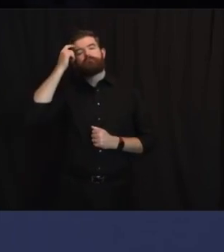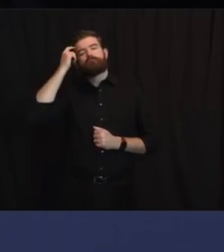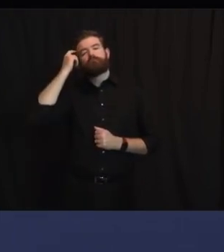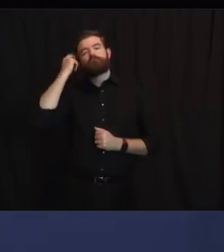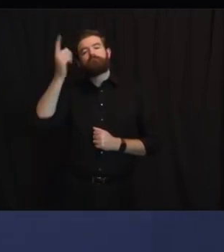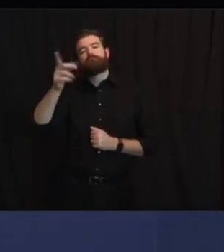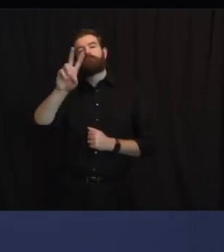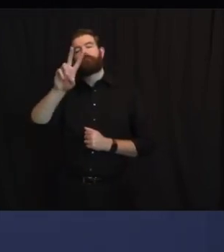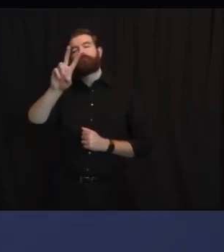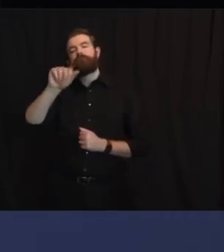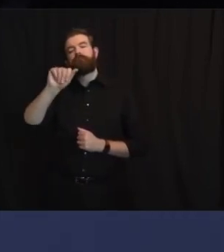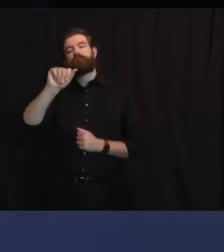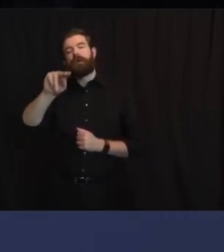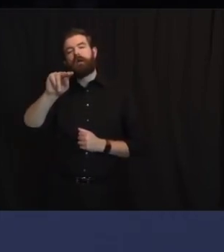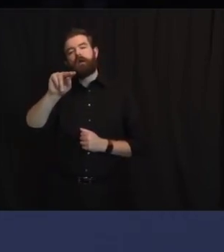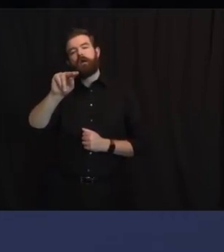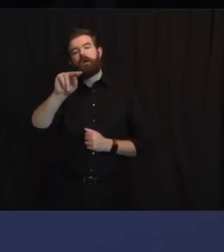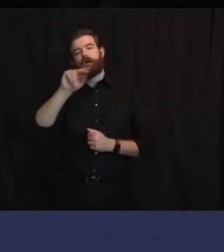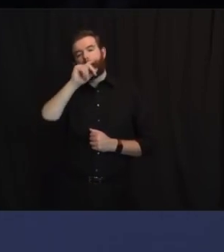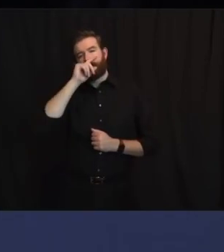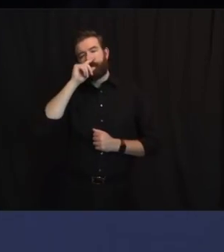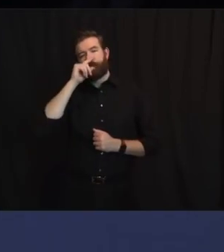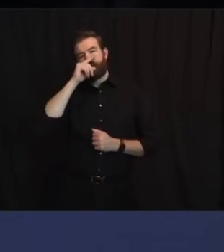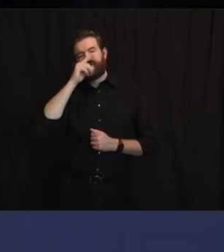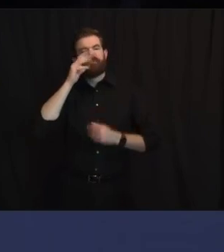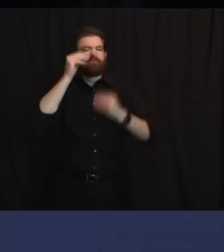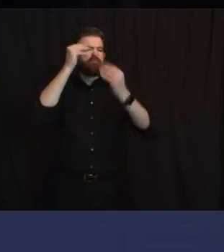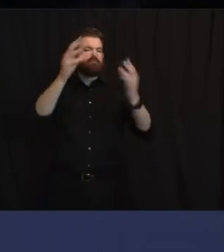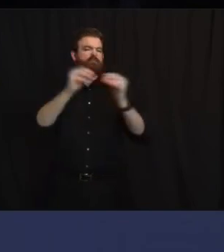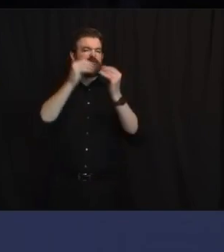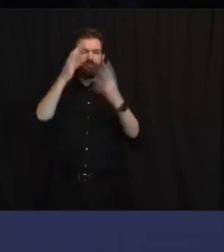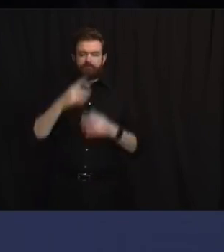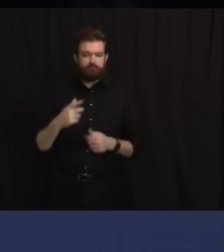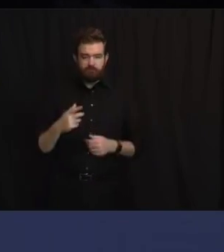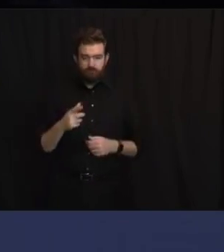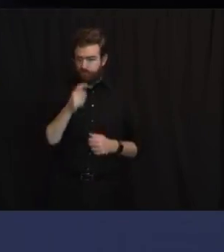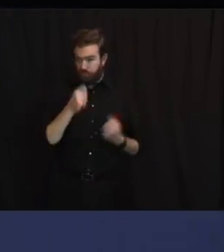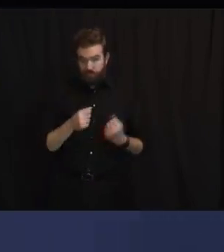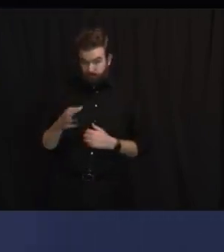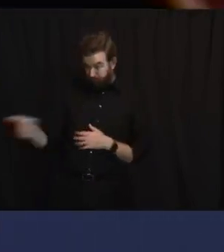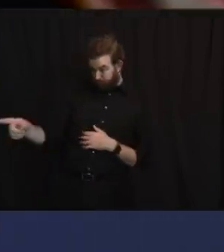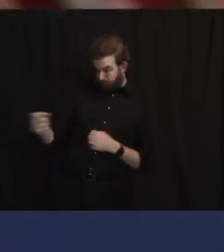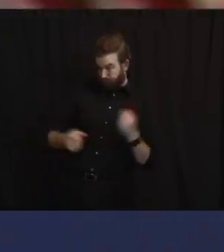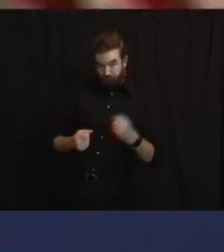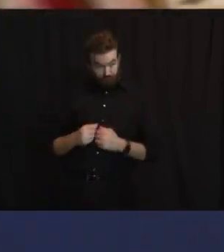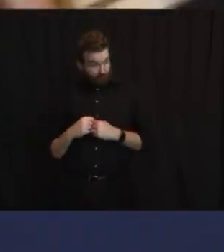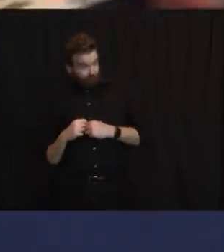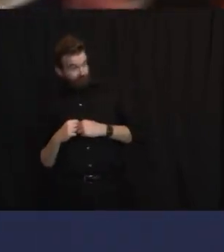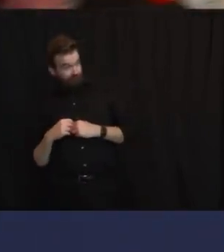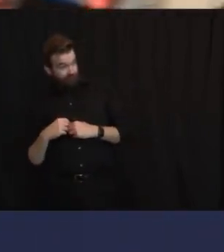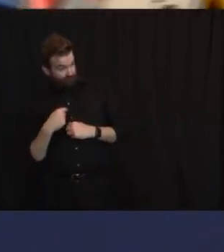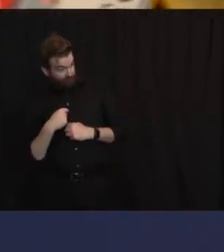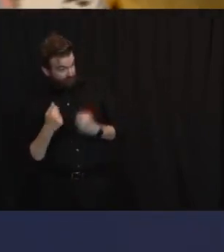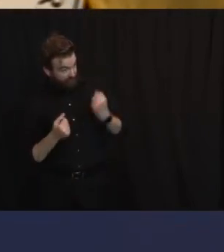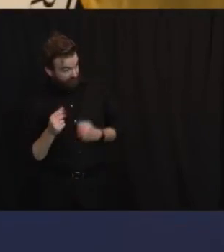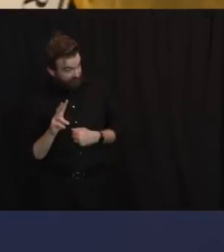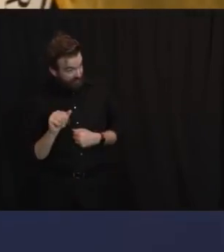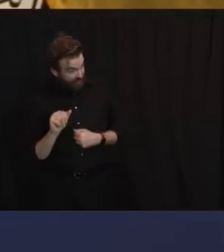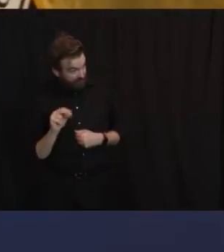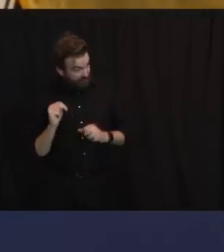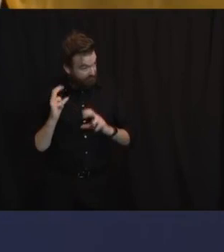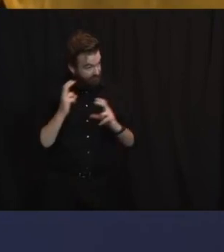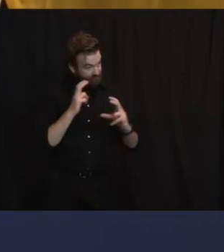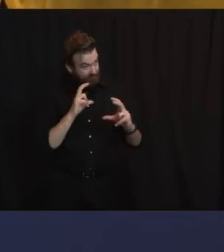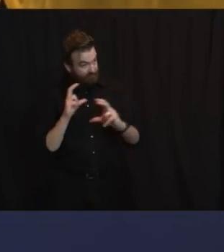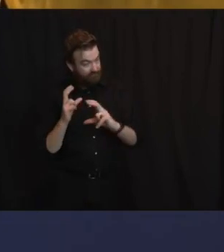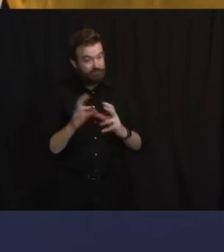Driven by you? Pardon? Driven by you or not? Yeah. I'm going to be with your, by phone with your